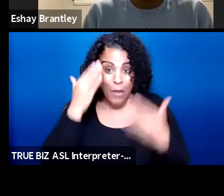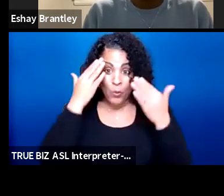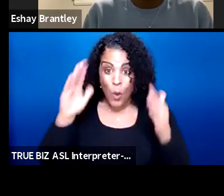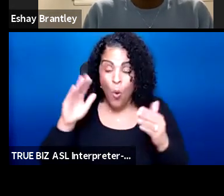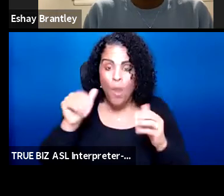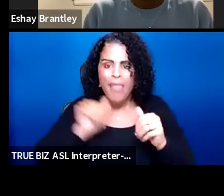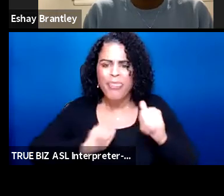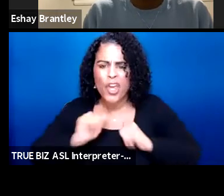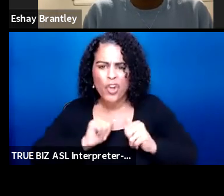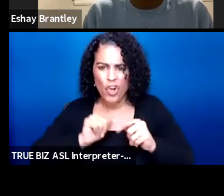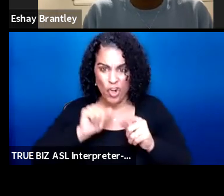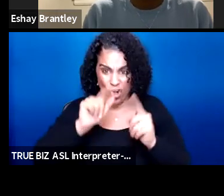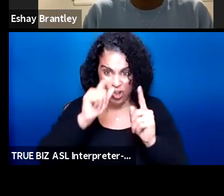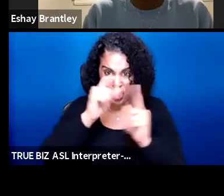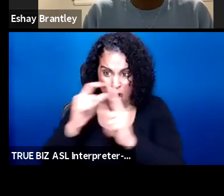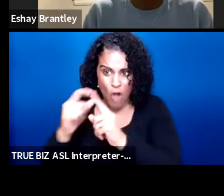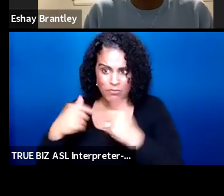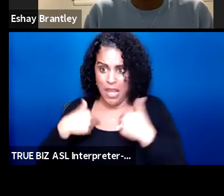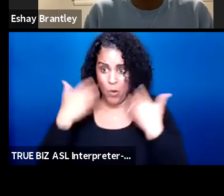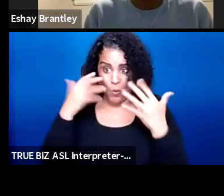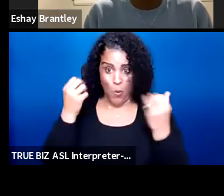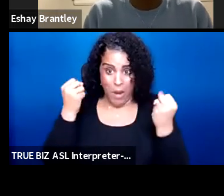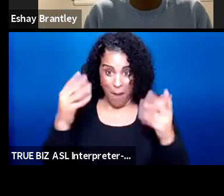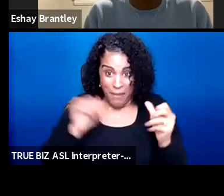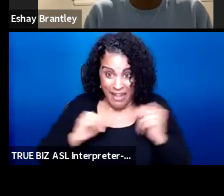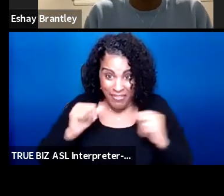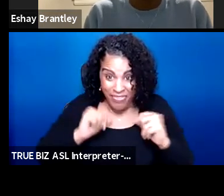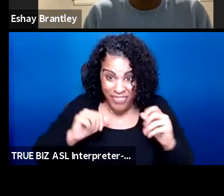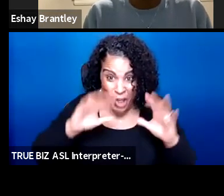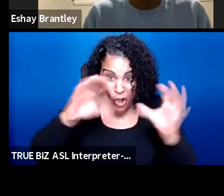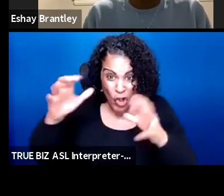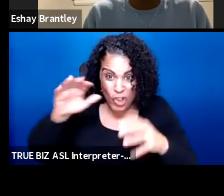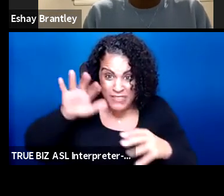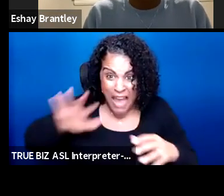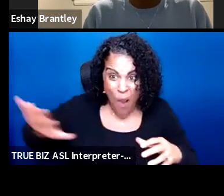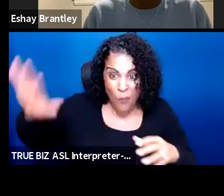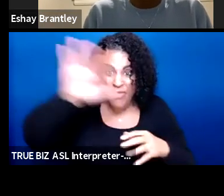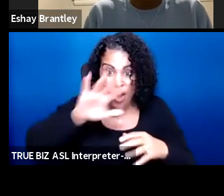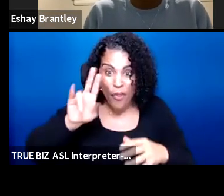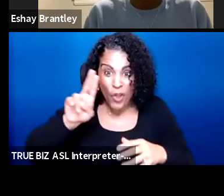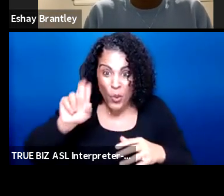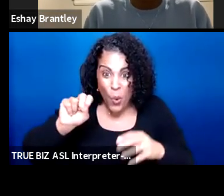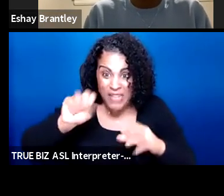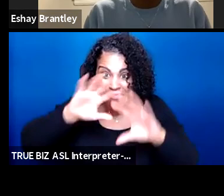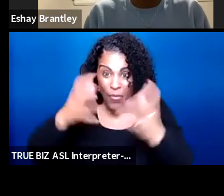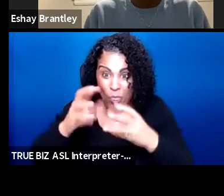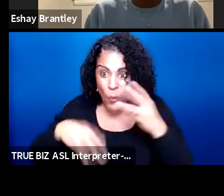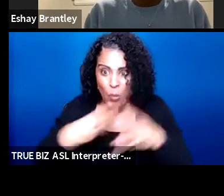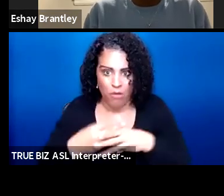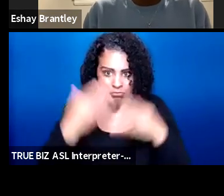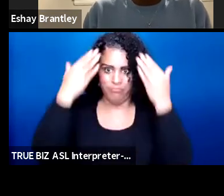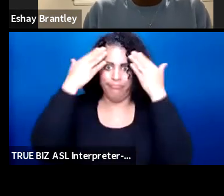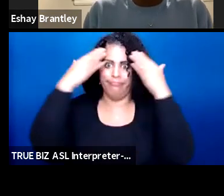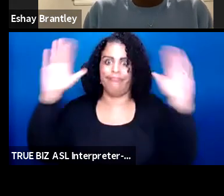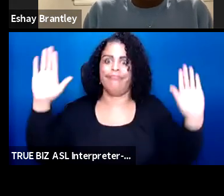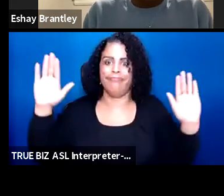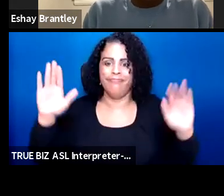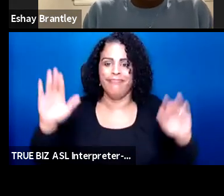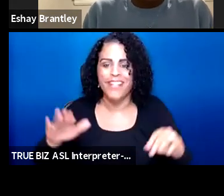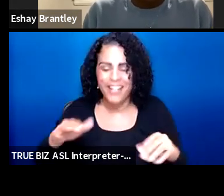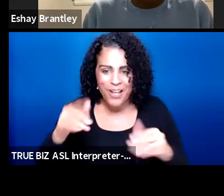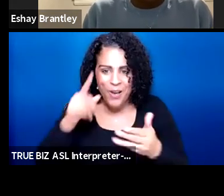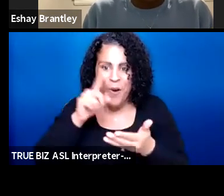don't know how many theaters are out there in the world. Mm-hmm. I don't know. But so what happens to me often is